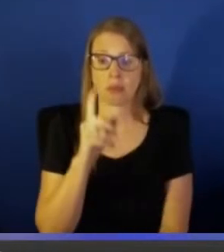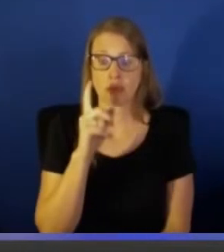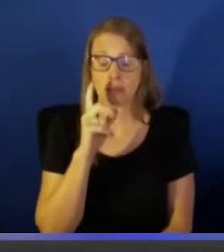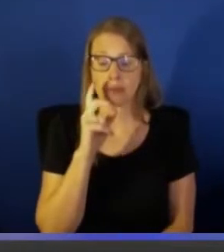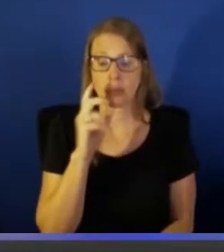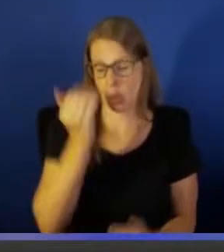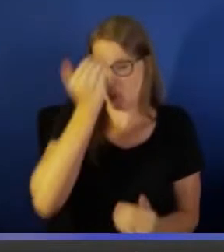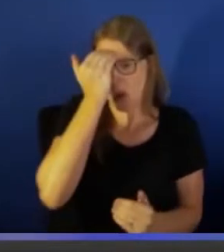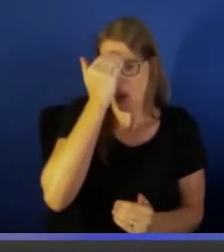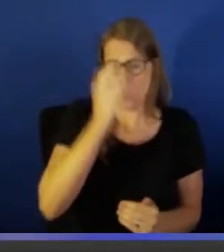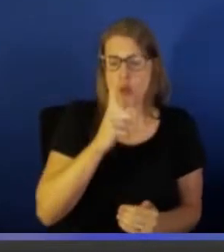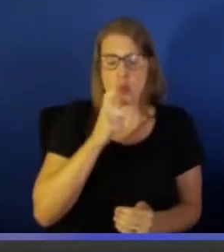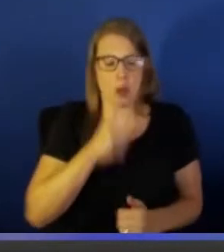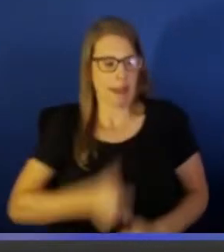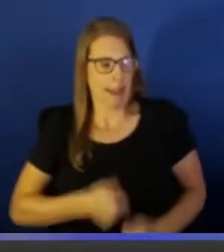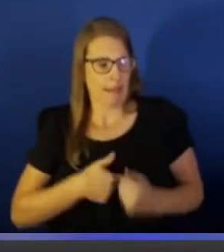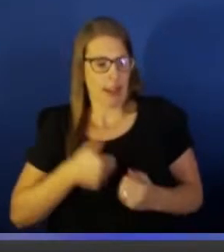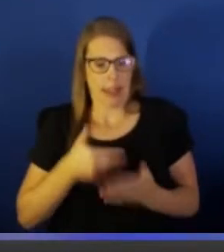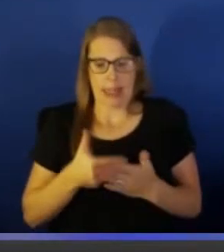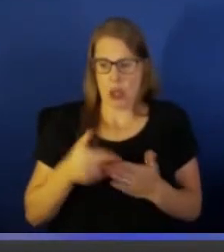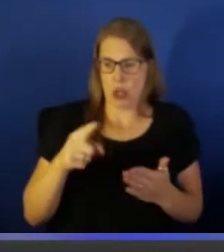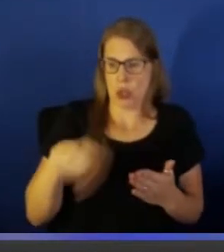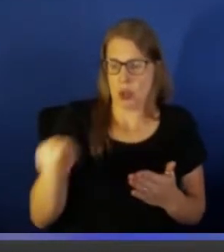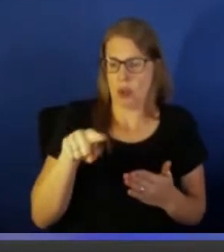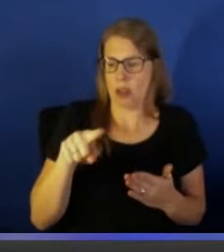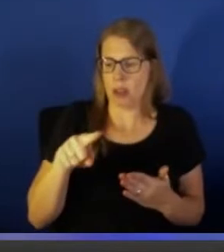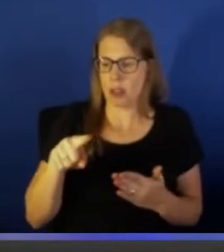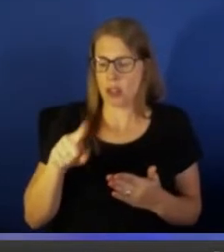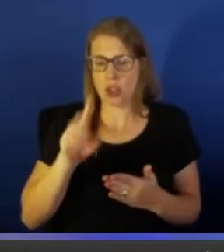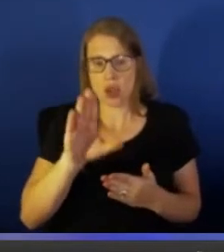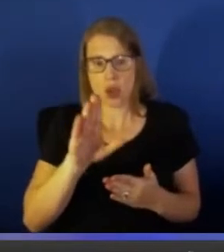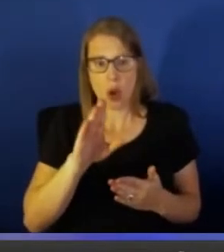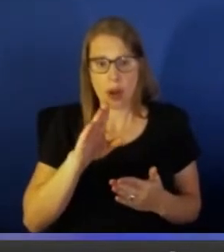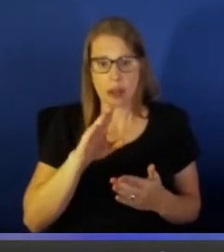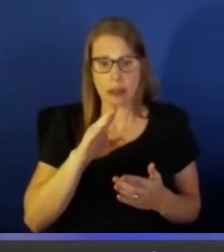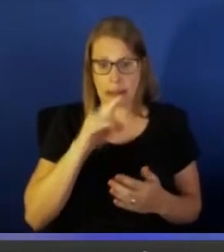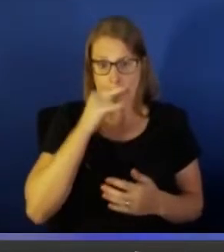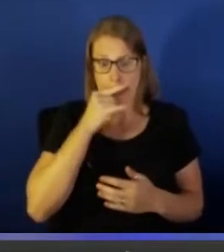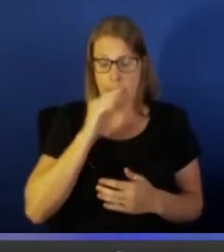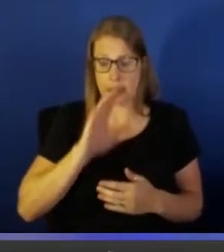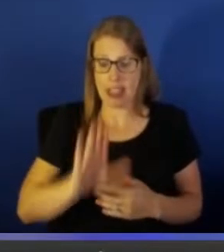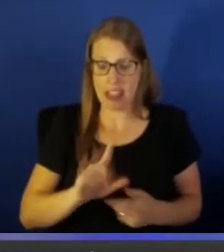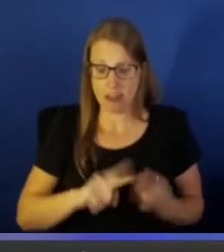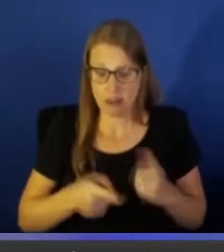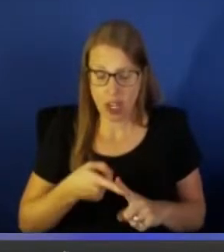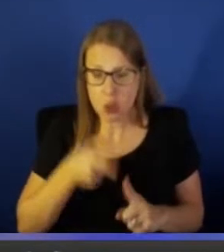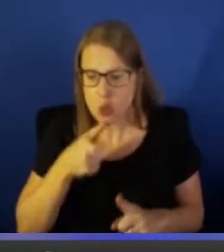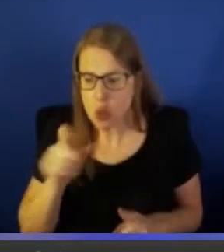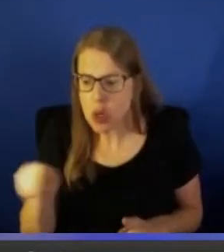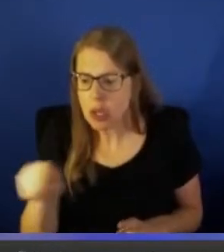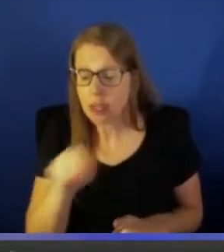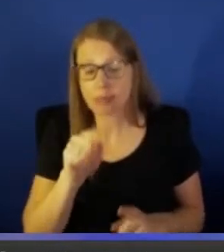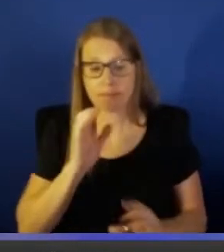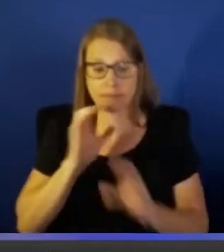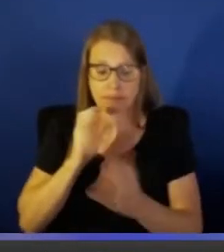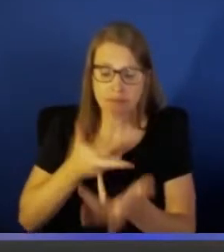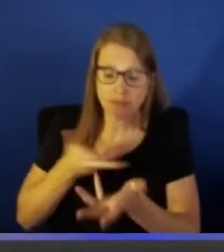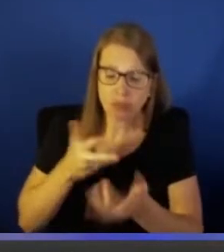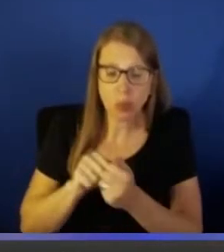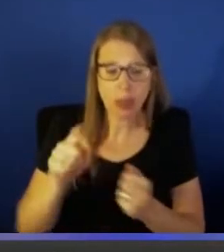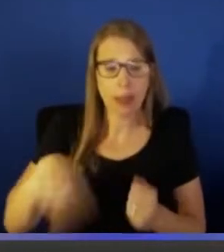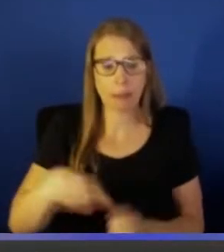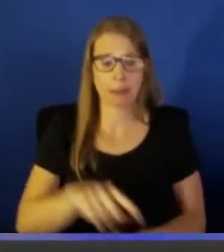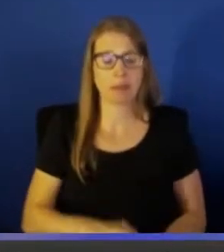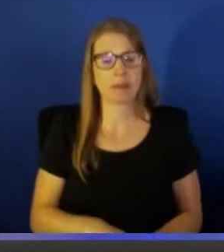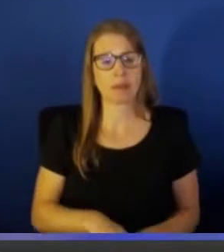who's living around you and who your friends' kids, your kids' friends are, and having those conversations. Just talk to us more about